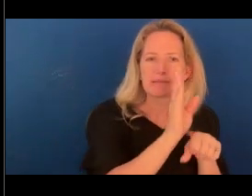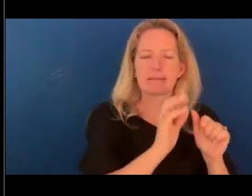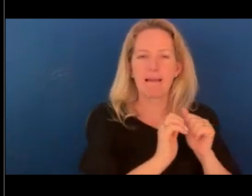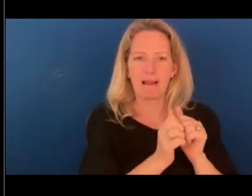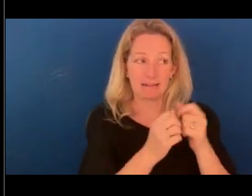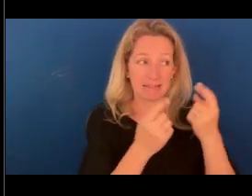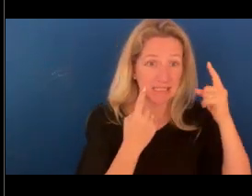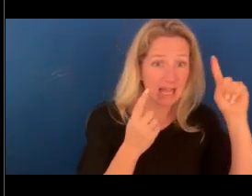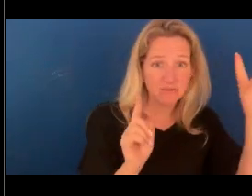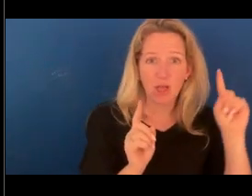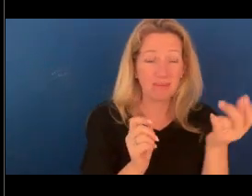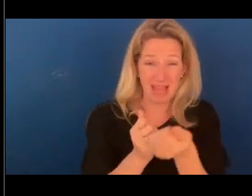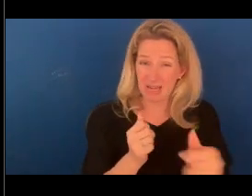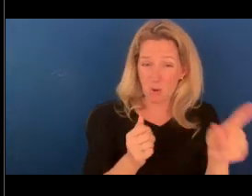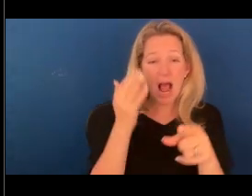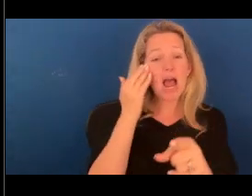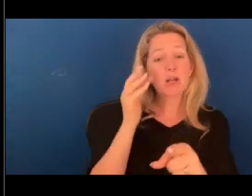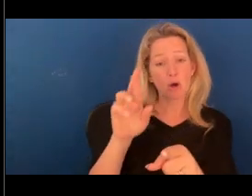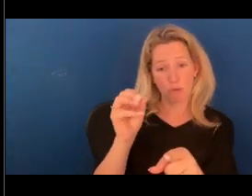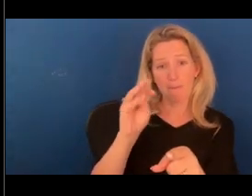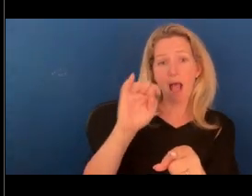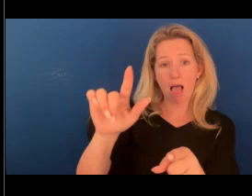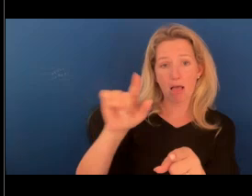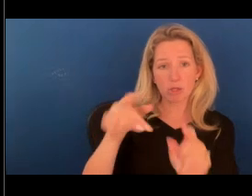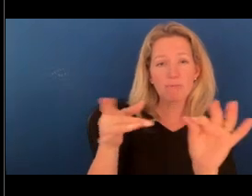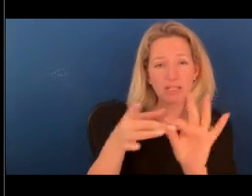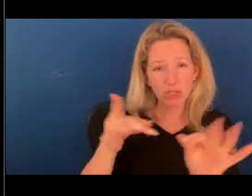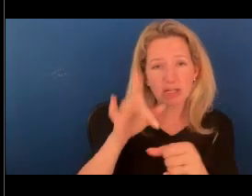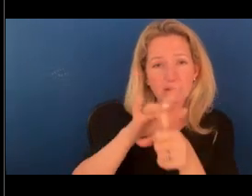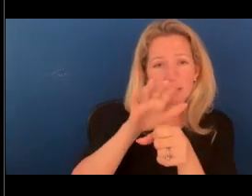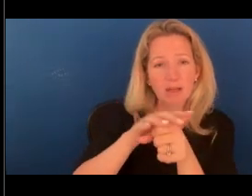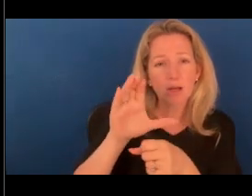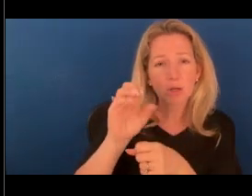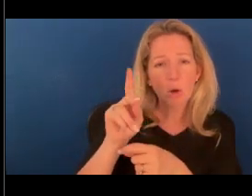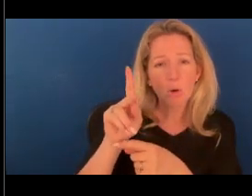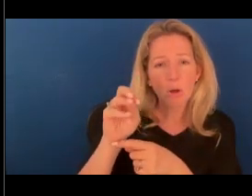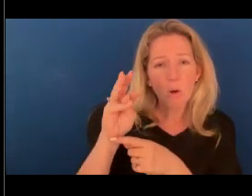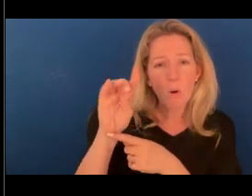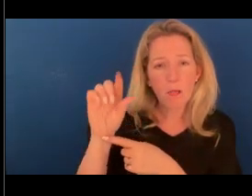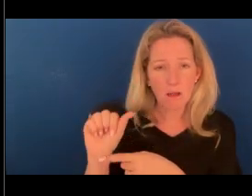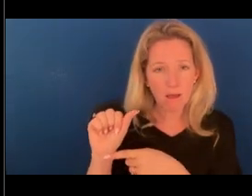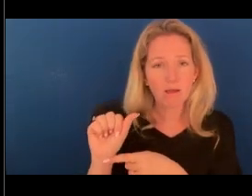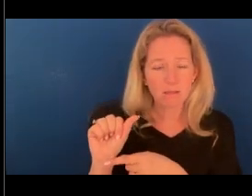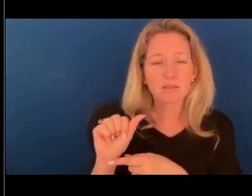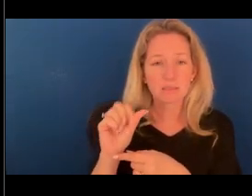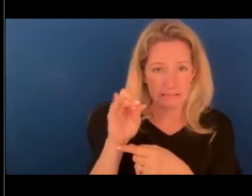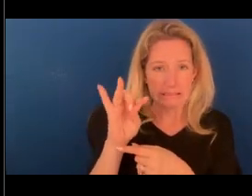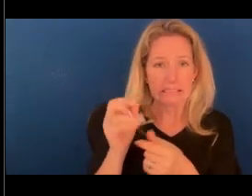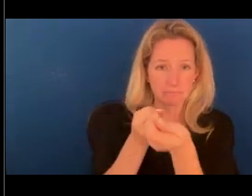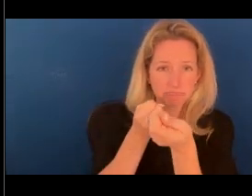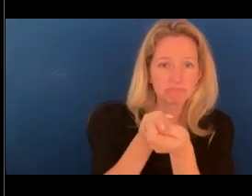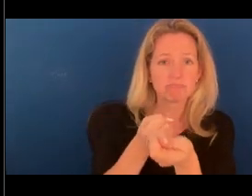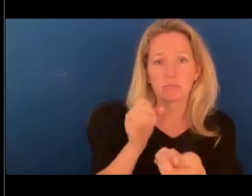that can go to anyone. I know, Ramel, you talked about Coca-Cola coming in and funding a really exciting project after your work. So